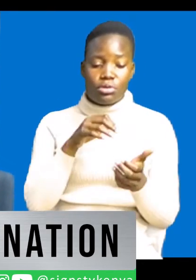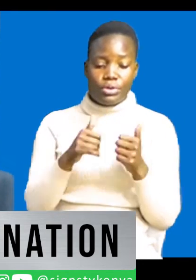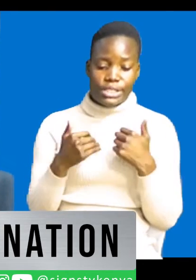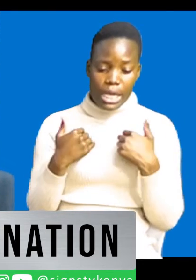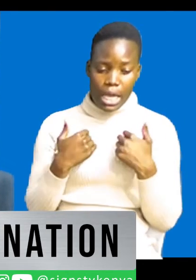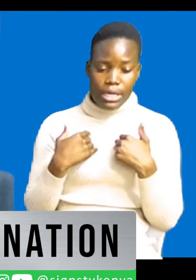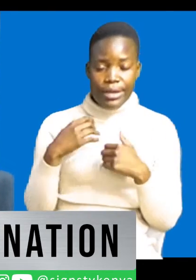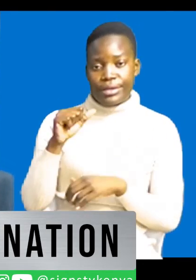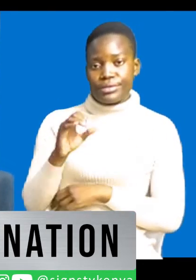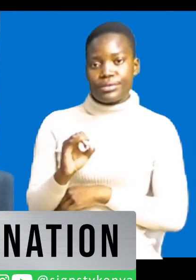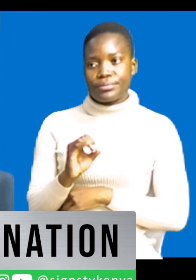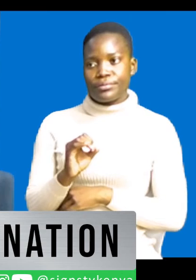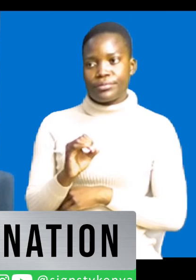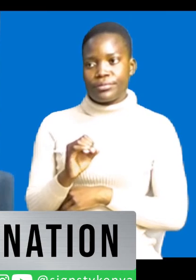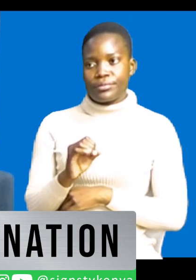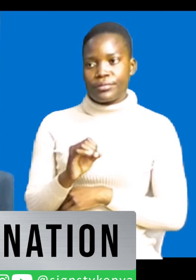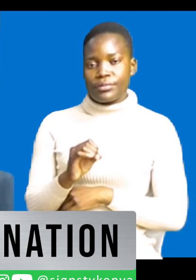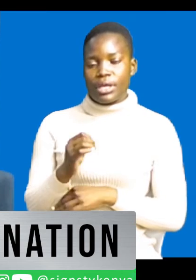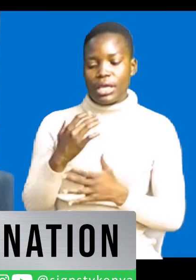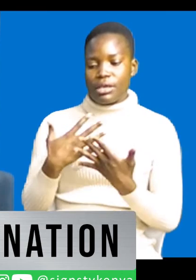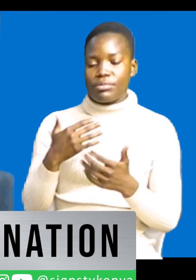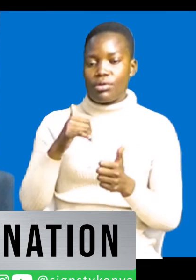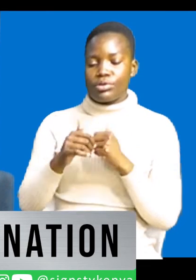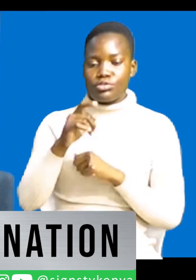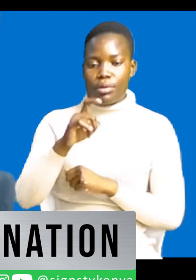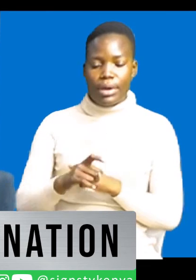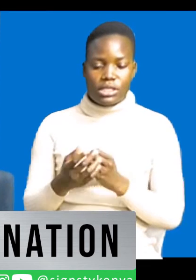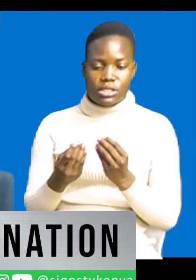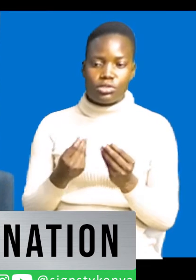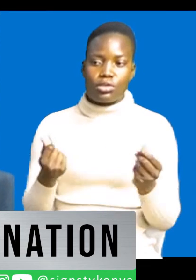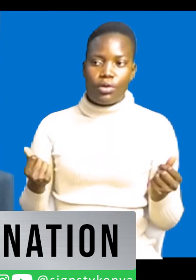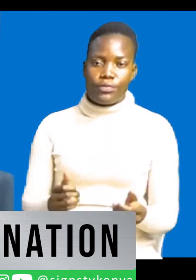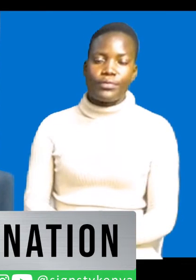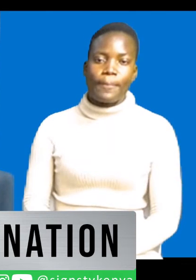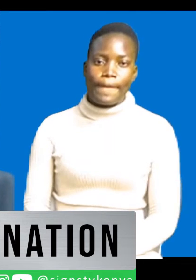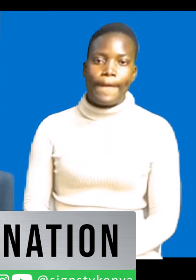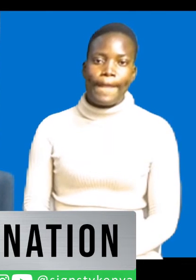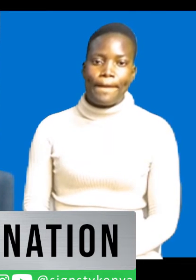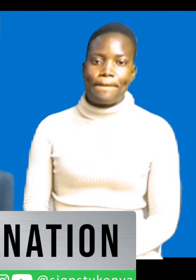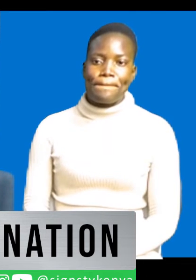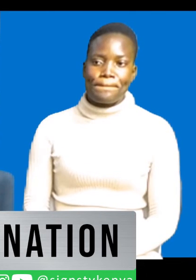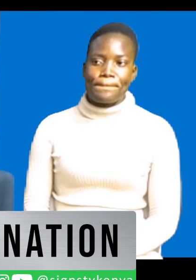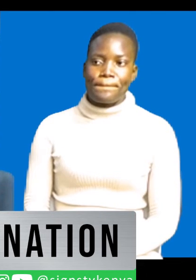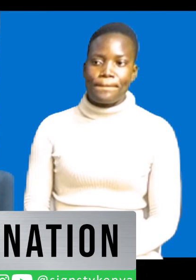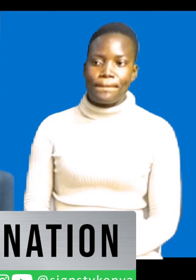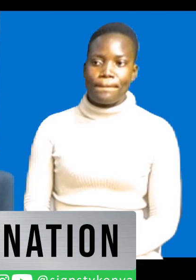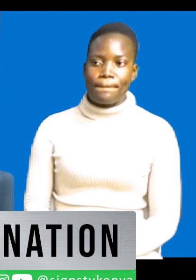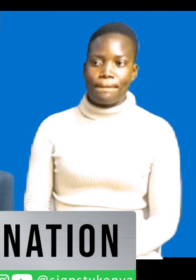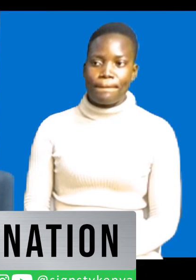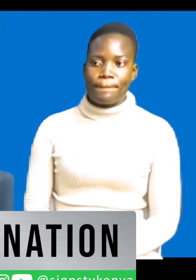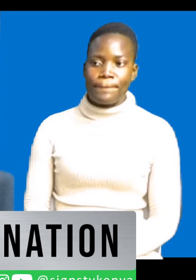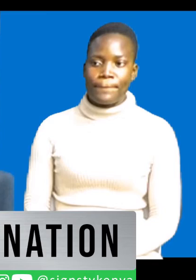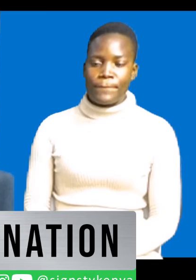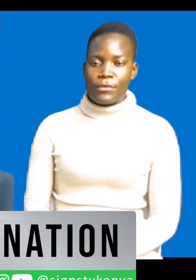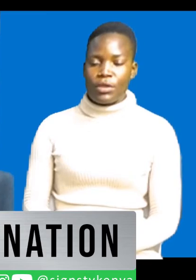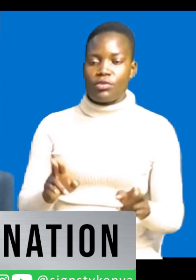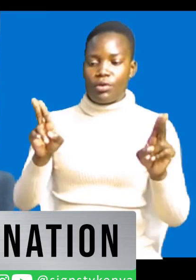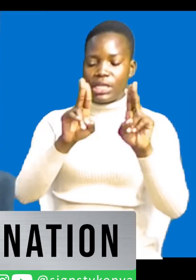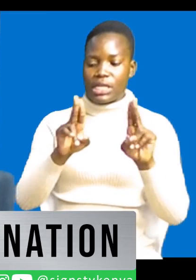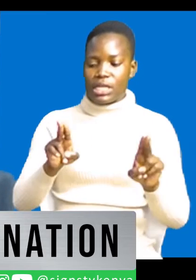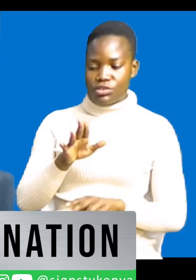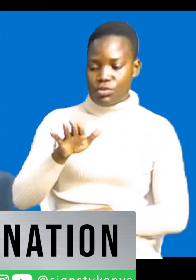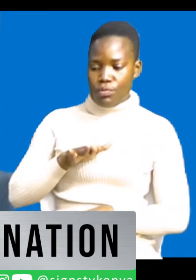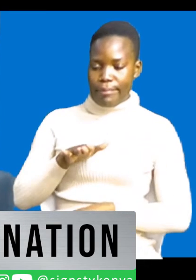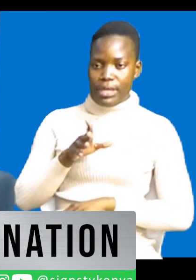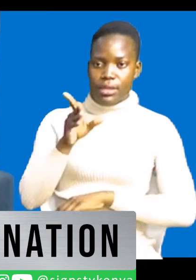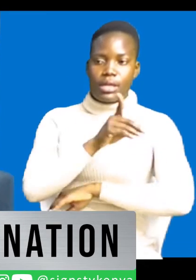nayo, so it's really something that we really need to deal with, John. Okay. Now International Women's Day,